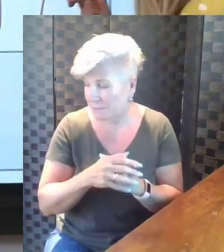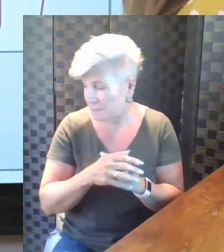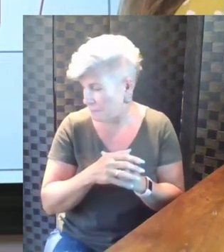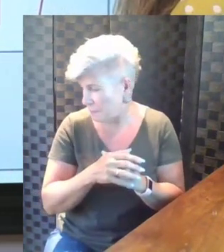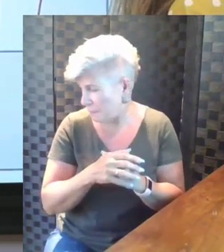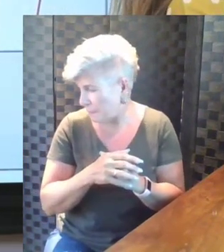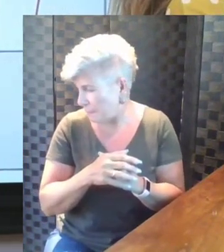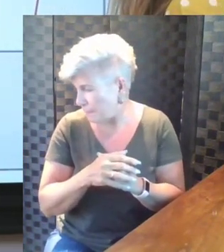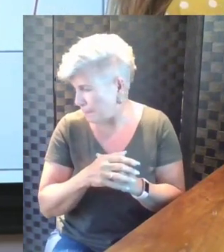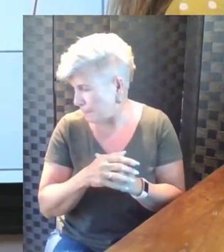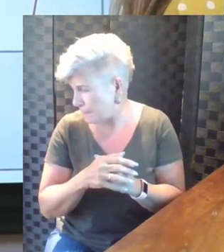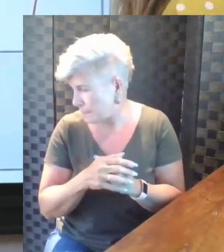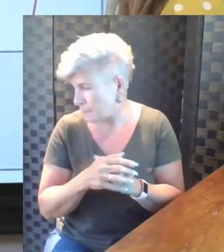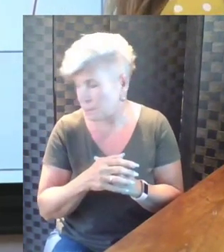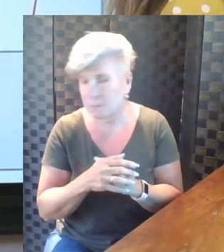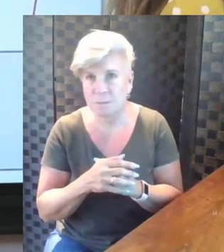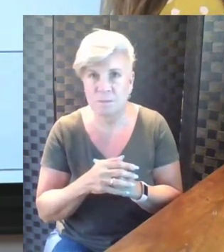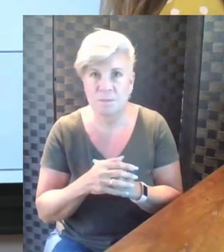17.